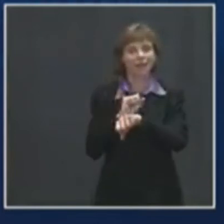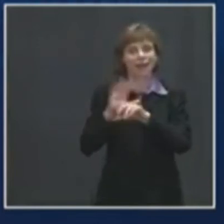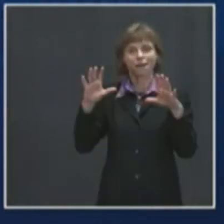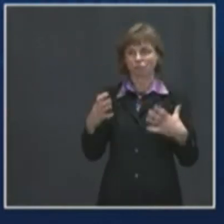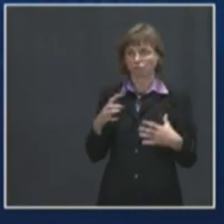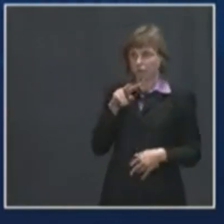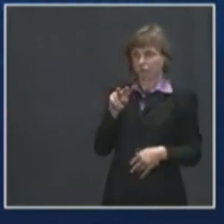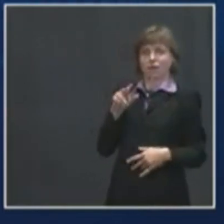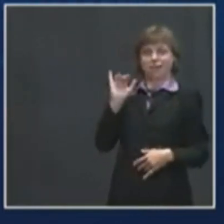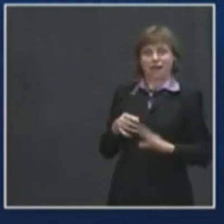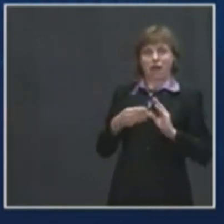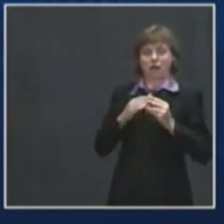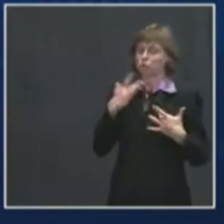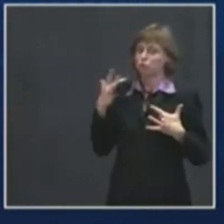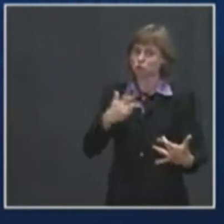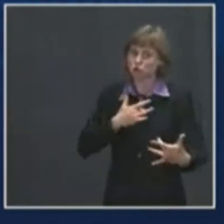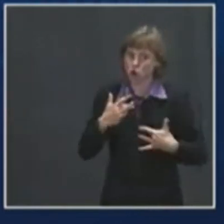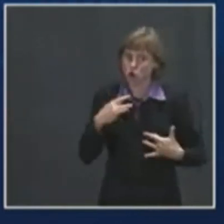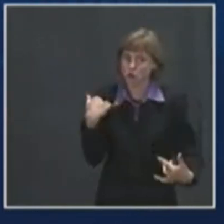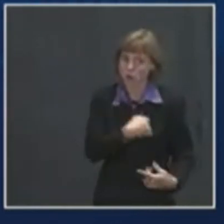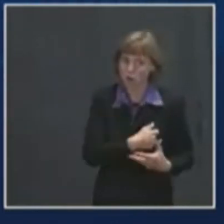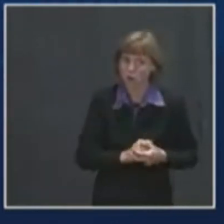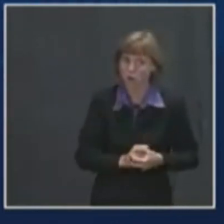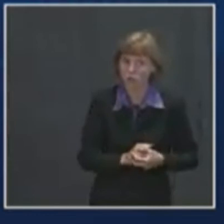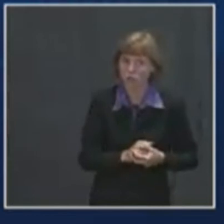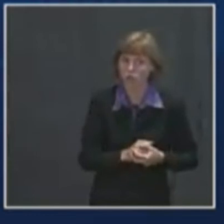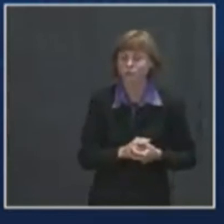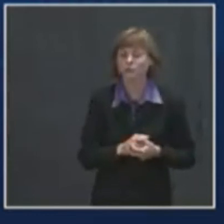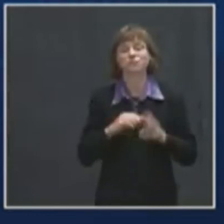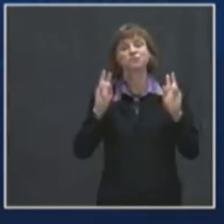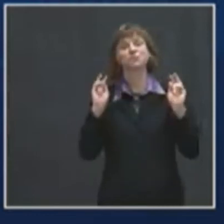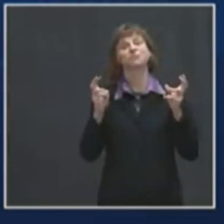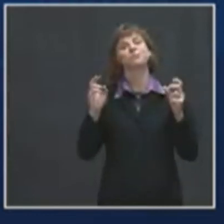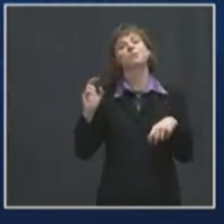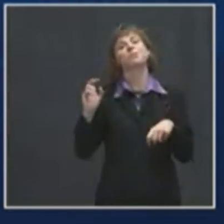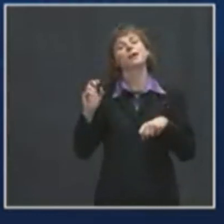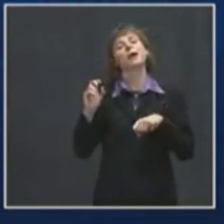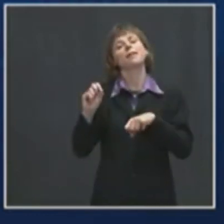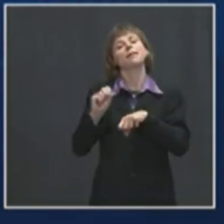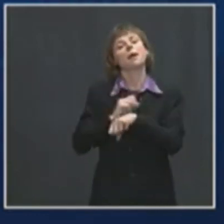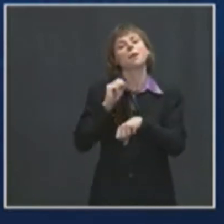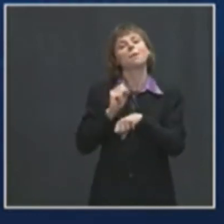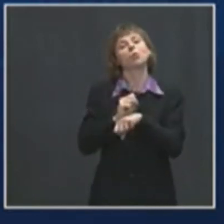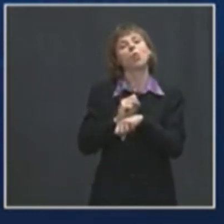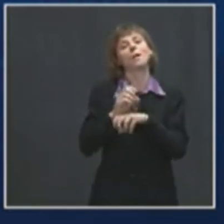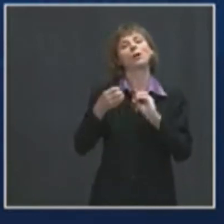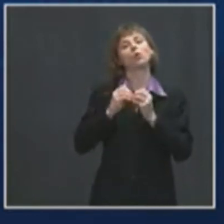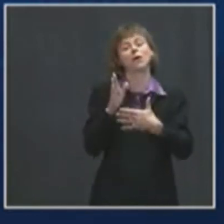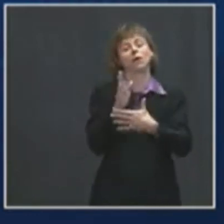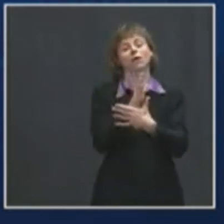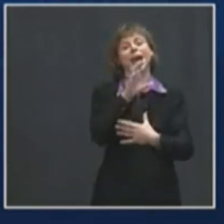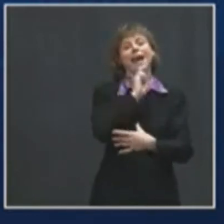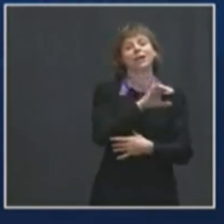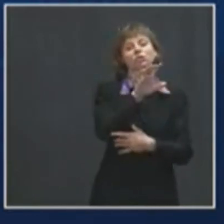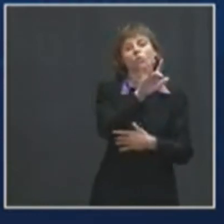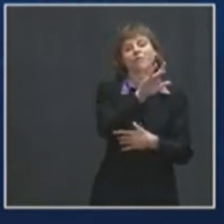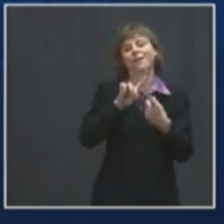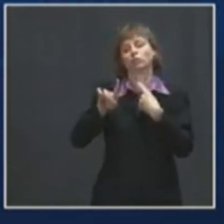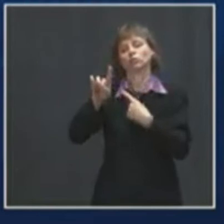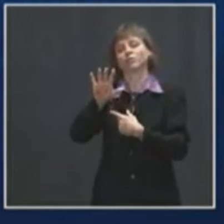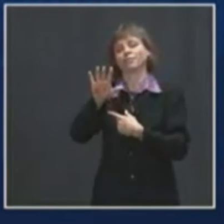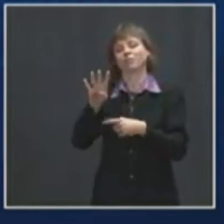us. The employment rate among what we call prime age workers, women 25 to 54, is down 4